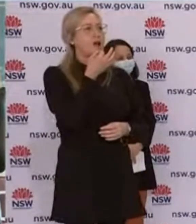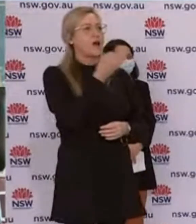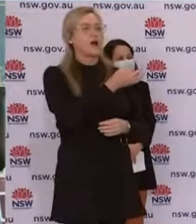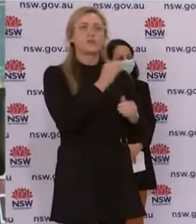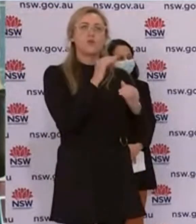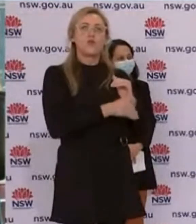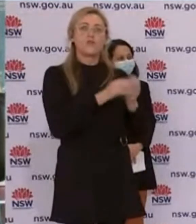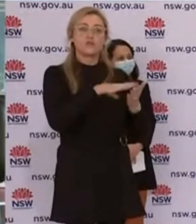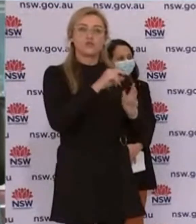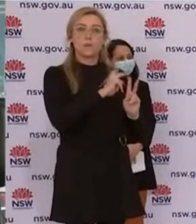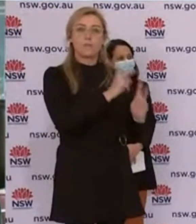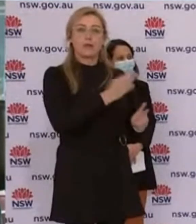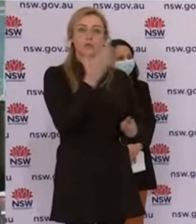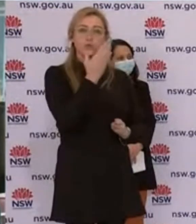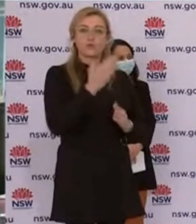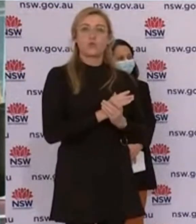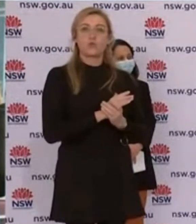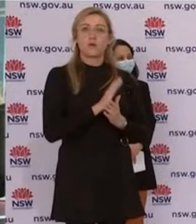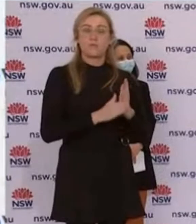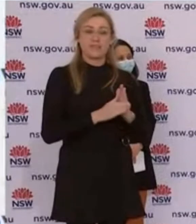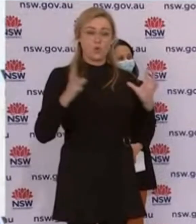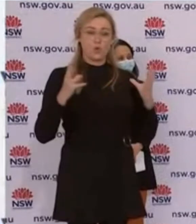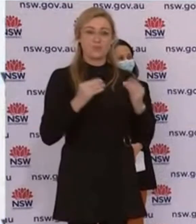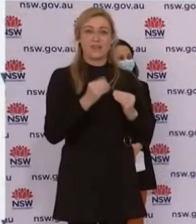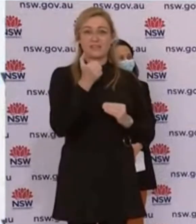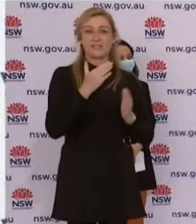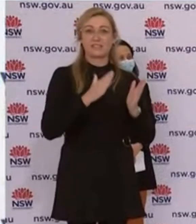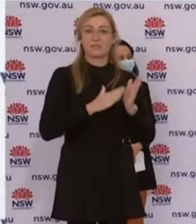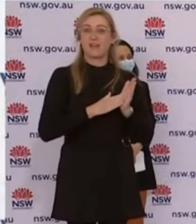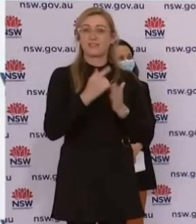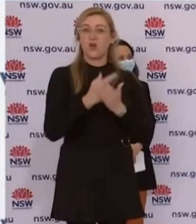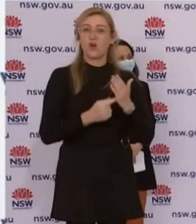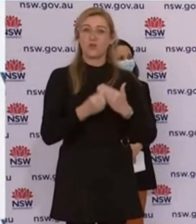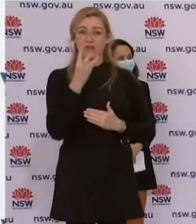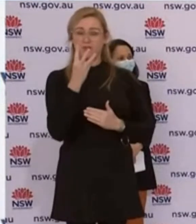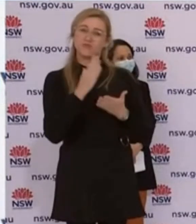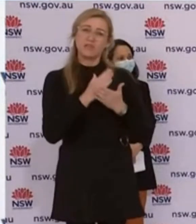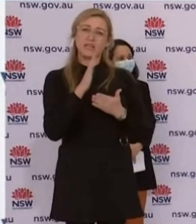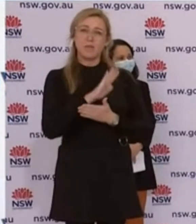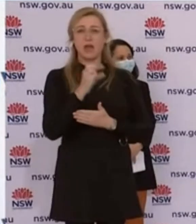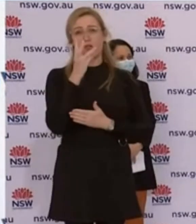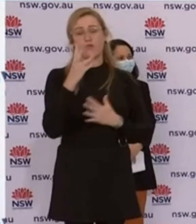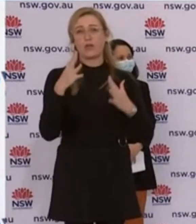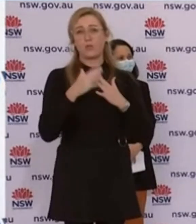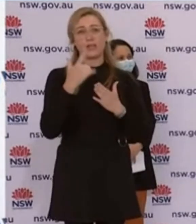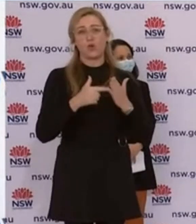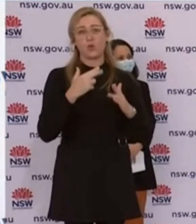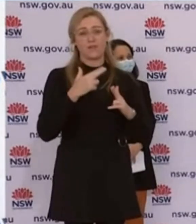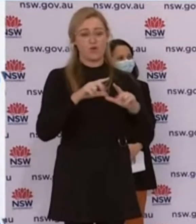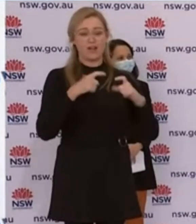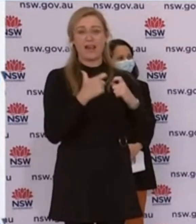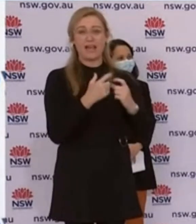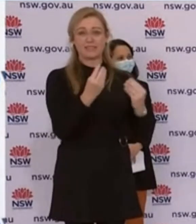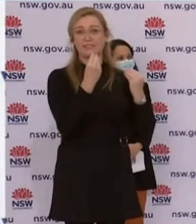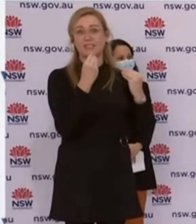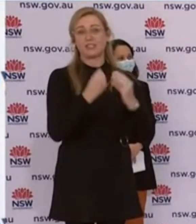is going to have about 3 weeks of classroom teaching in 6 months? Because let's be honest, not much happens in December. So for those kids that go back November 8,